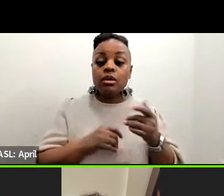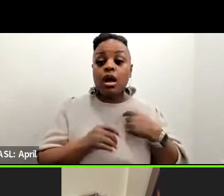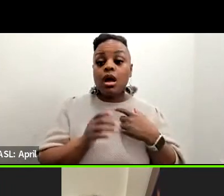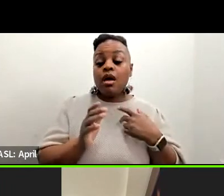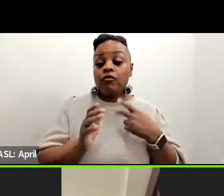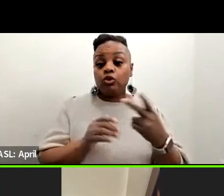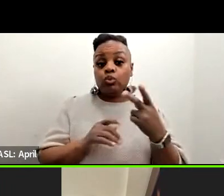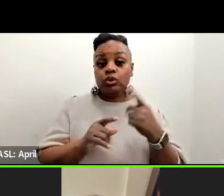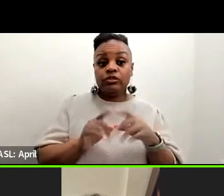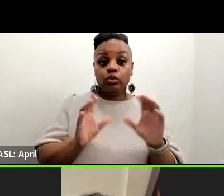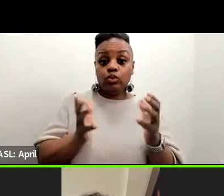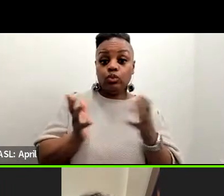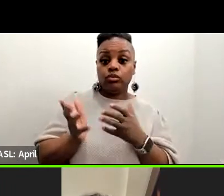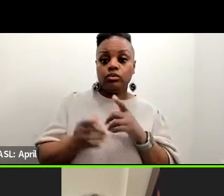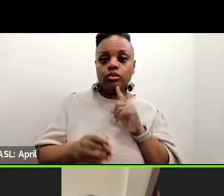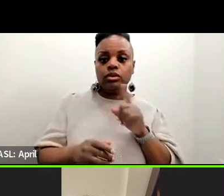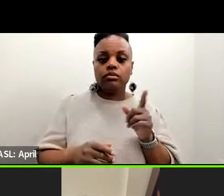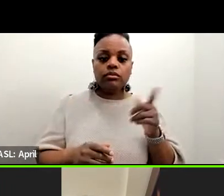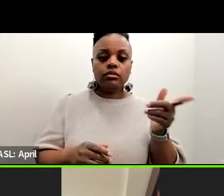in the 1960s. They know